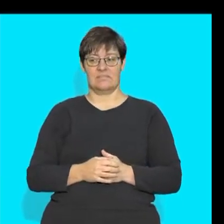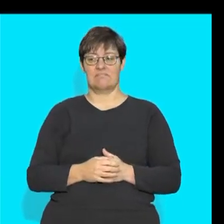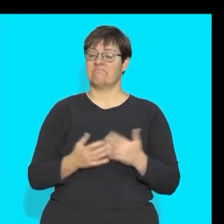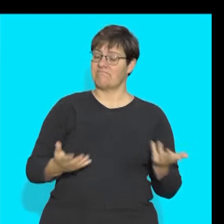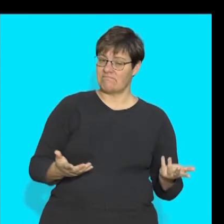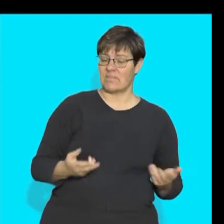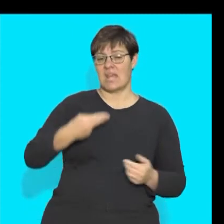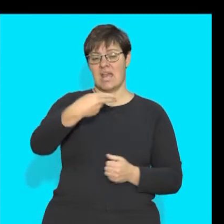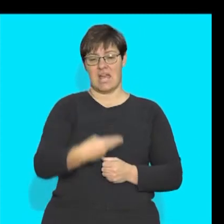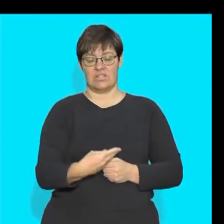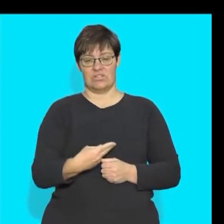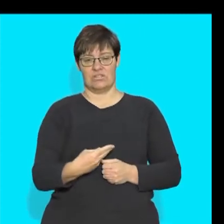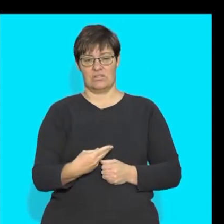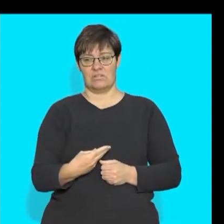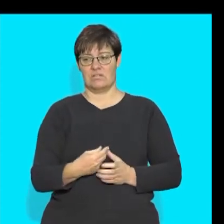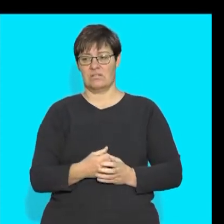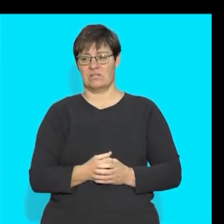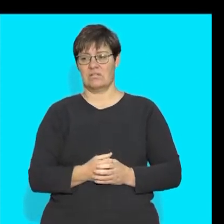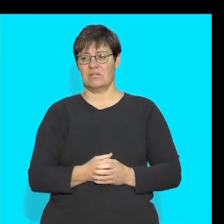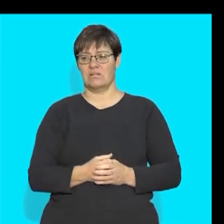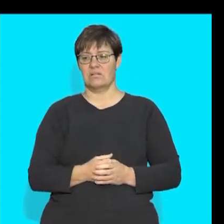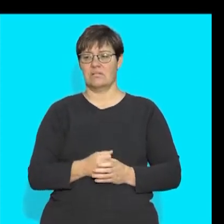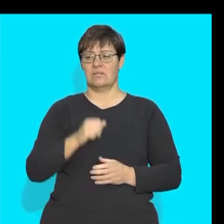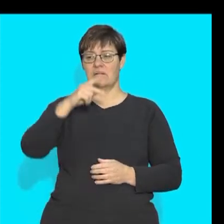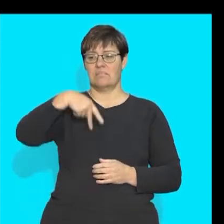and of course H is Planck's constant.